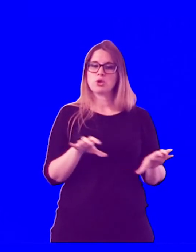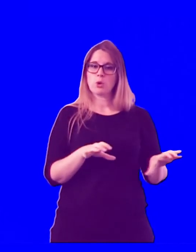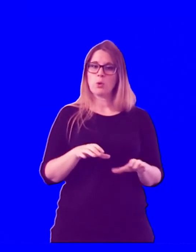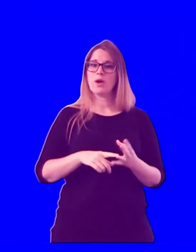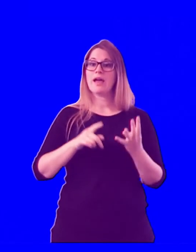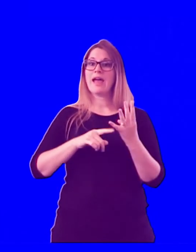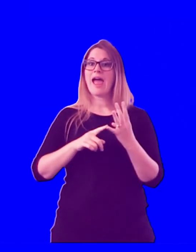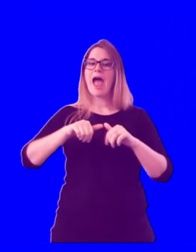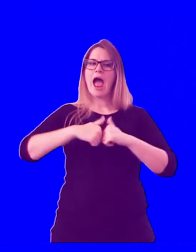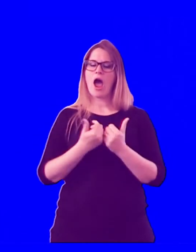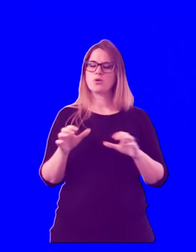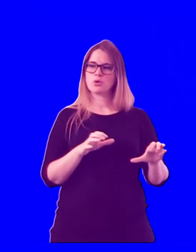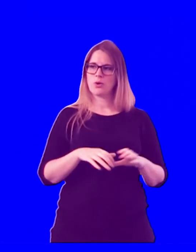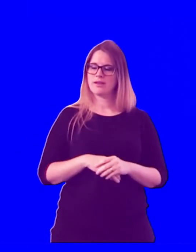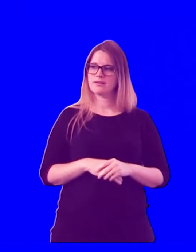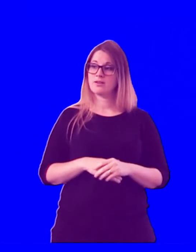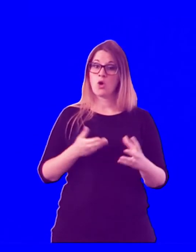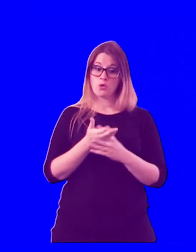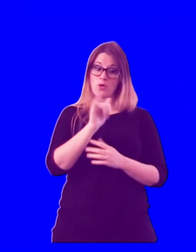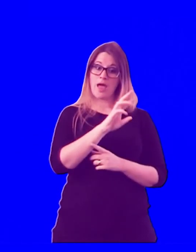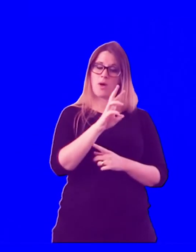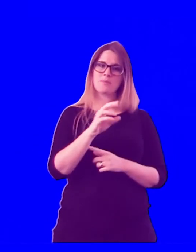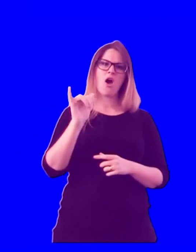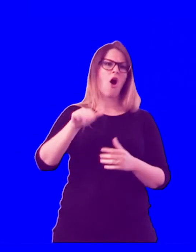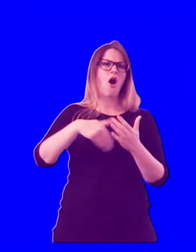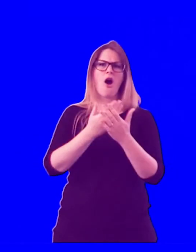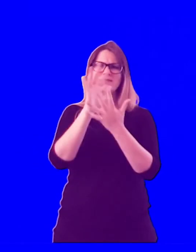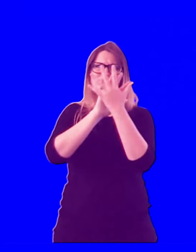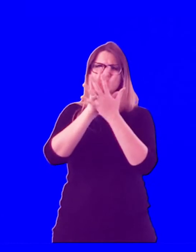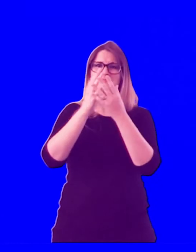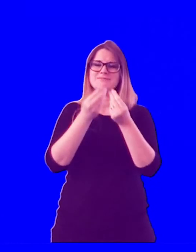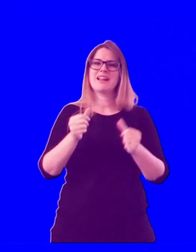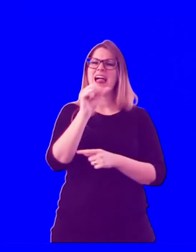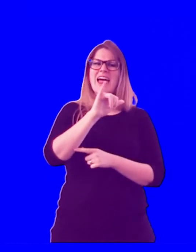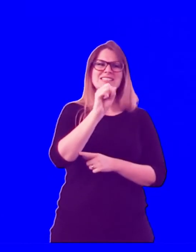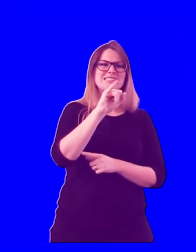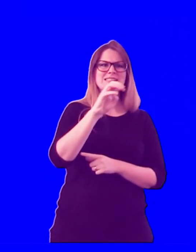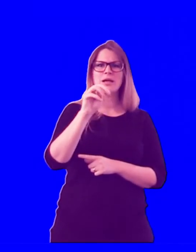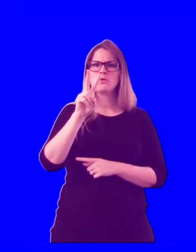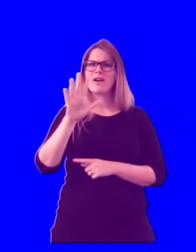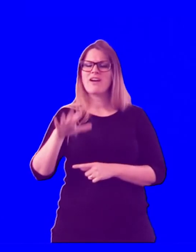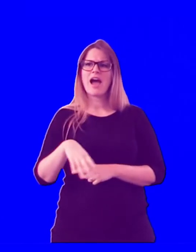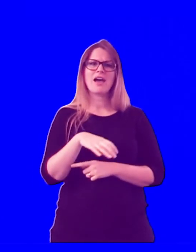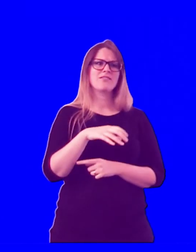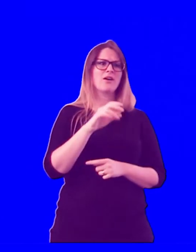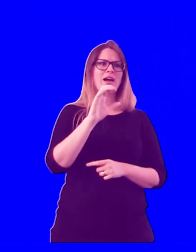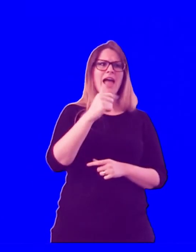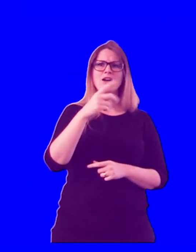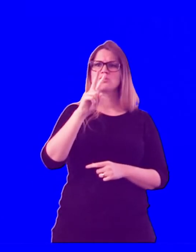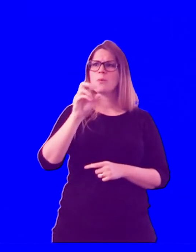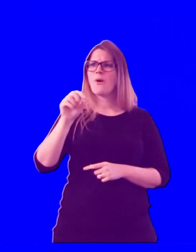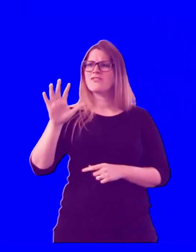how do I do it. Through the website, we demystify terms like SIM25 and WCAG 2.0 and something